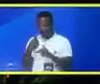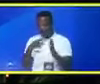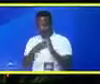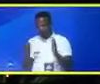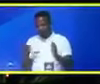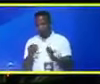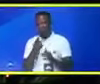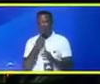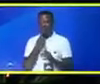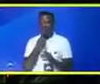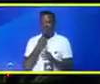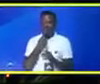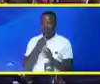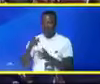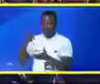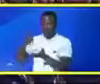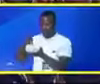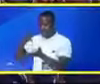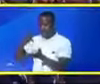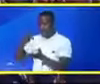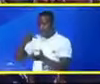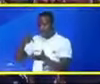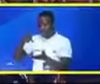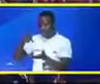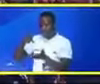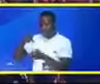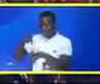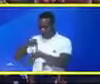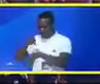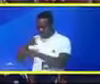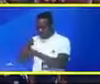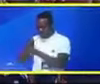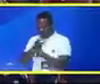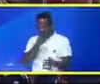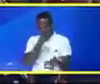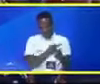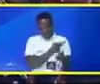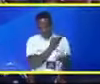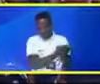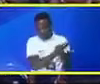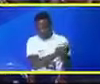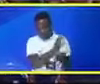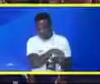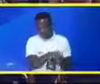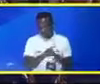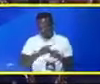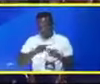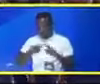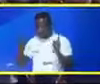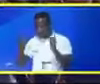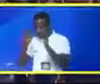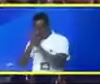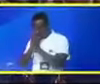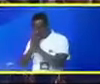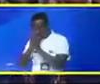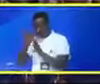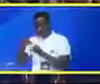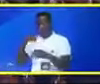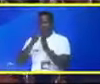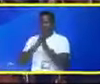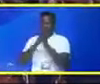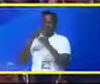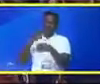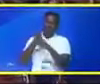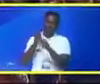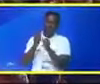One to read. Peter, therefore, was kept in prison. But prayer was made